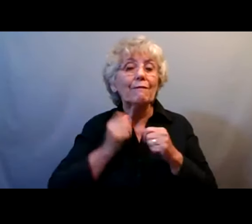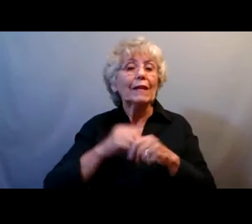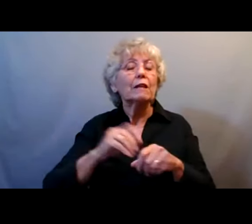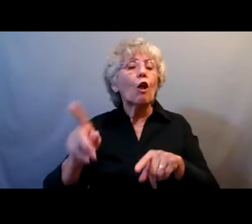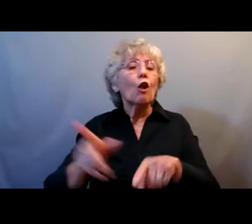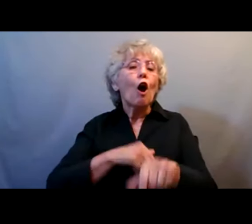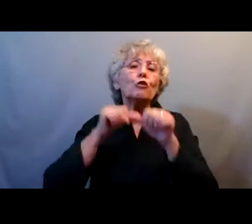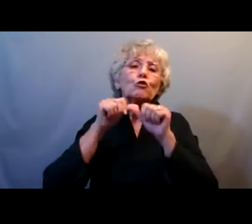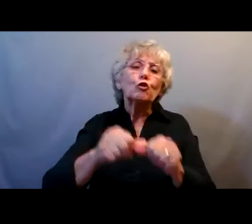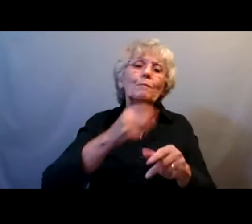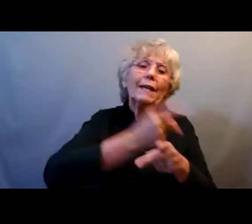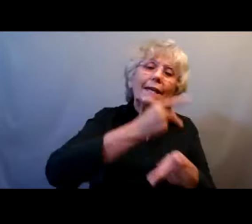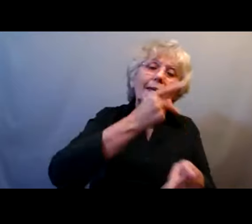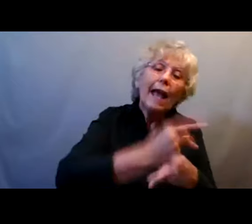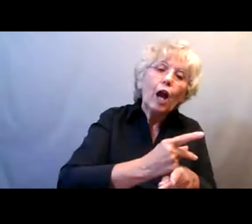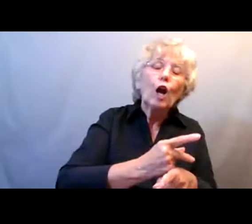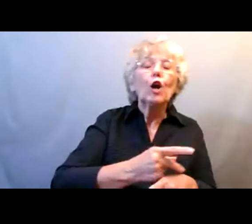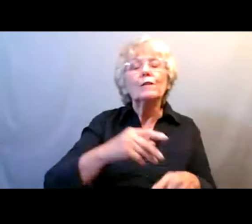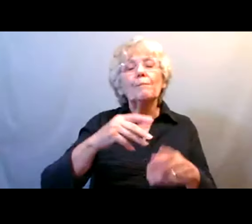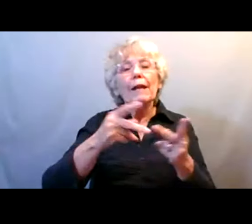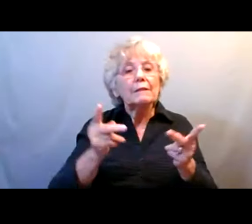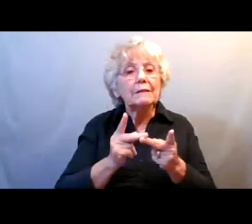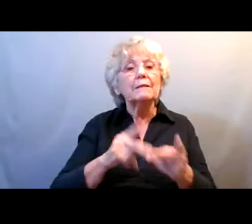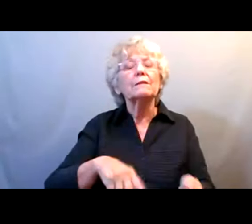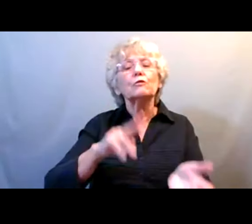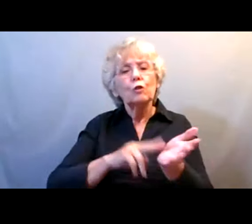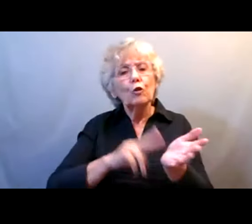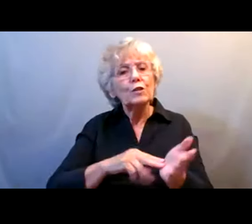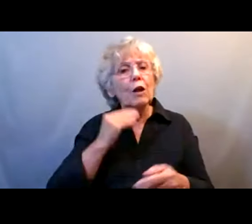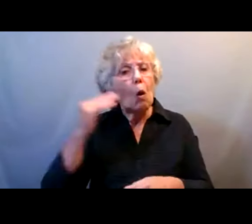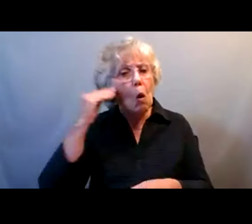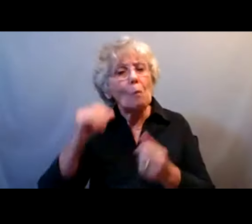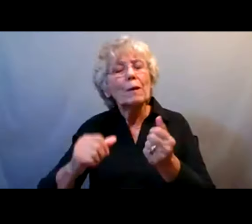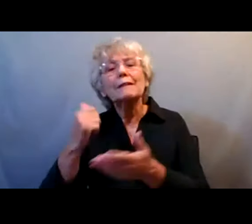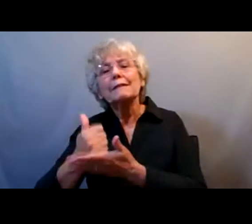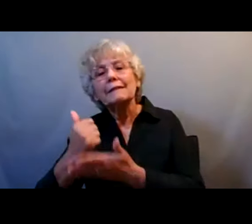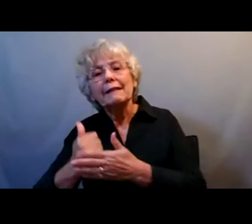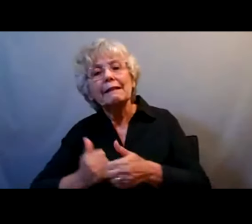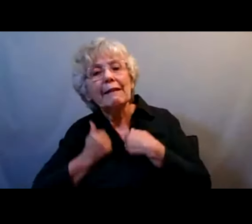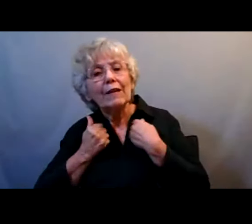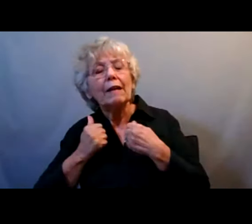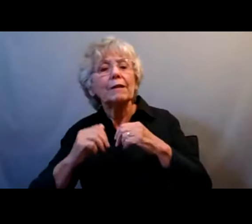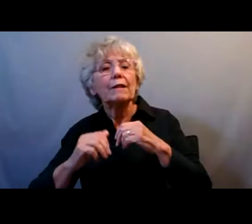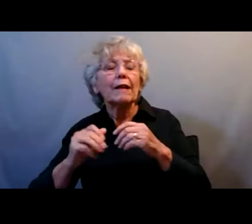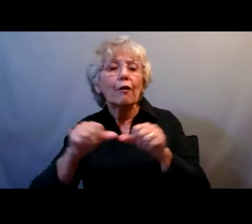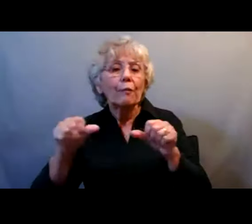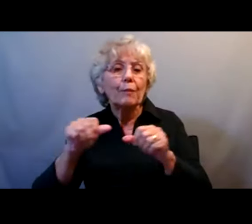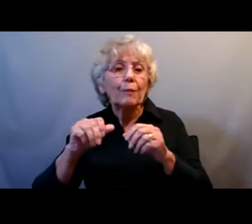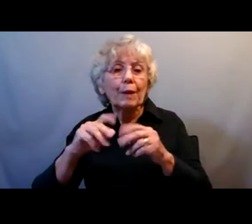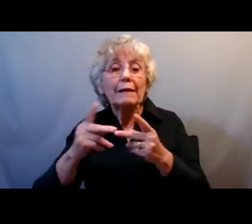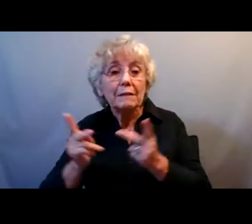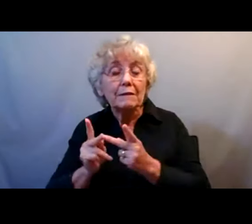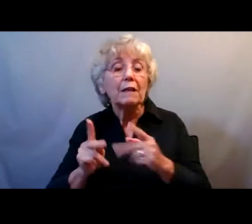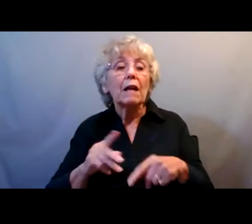nursing homes, assisted living communities. And I just, you know, when I do trainings for people, and Open House does do training,